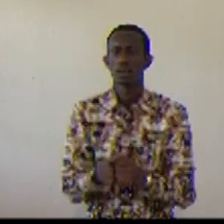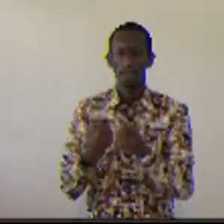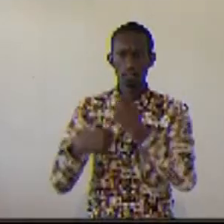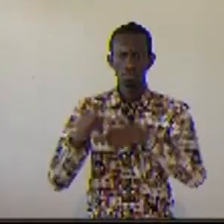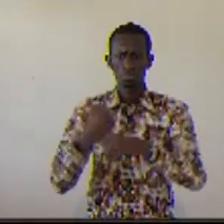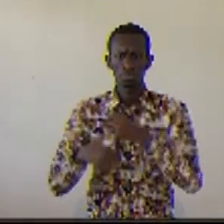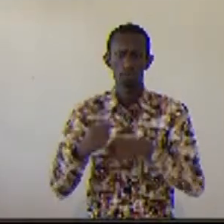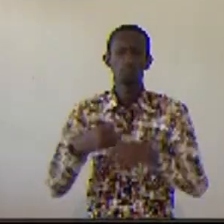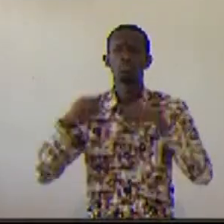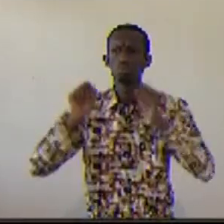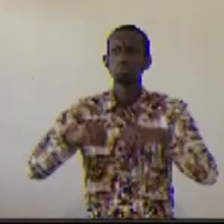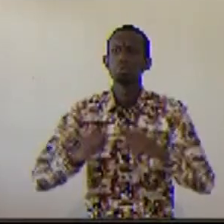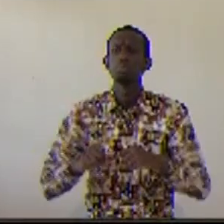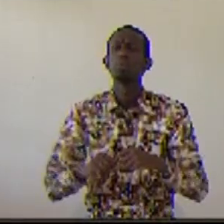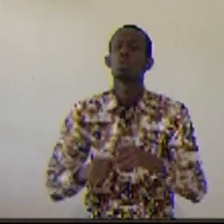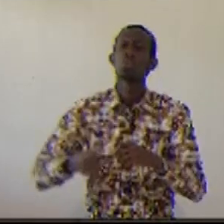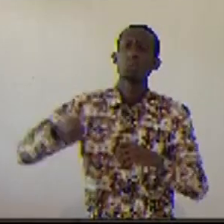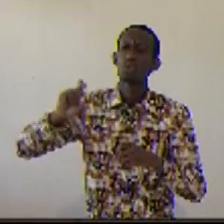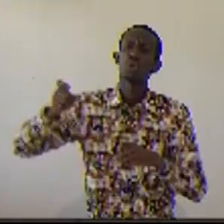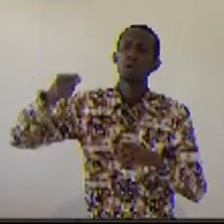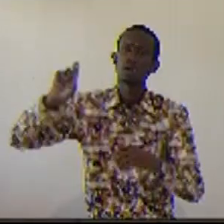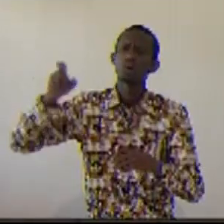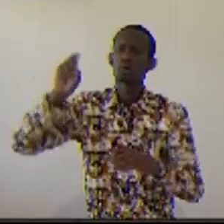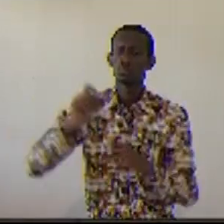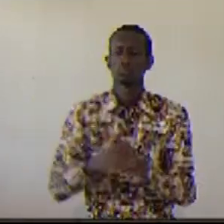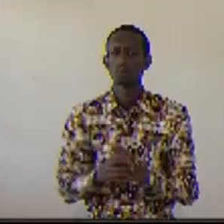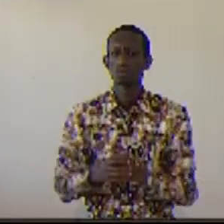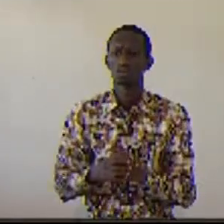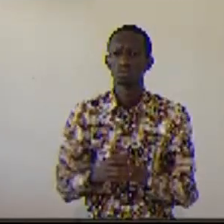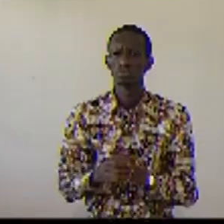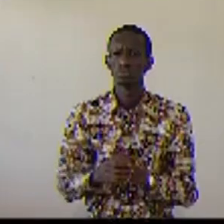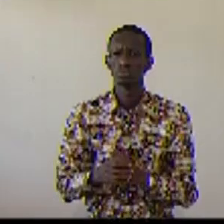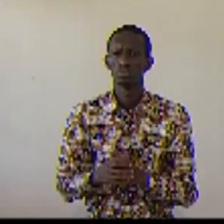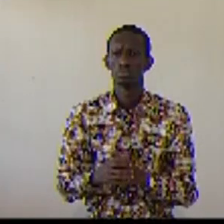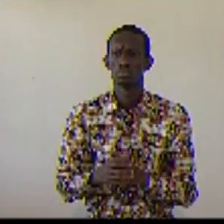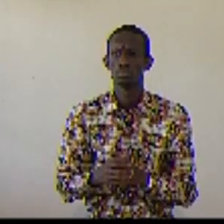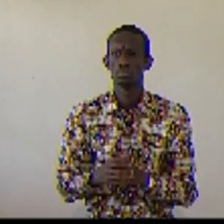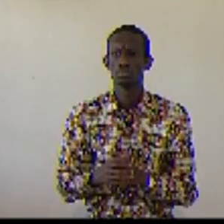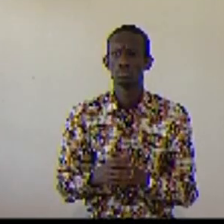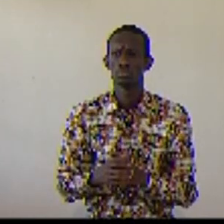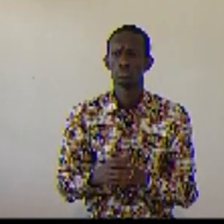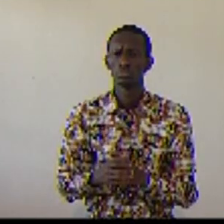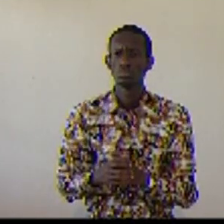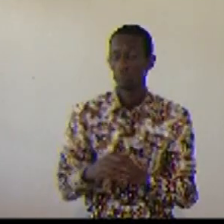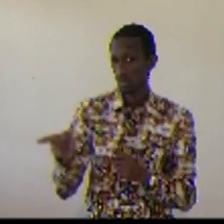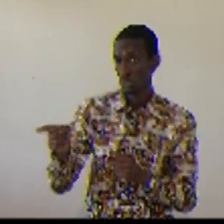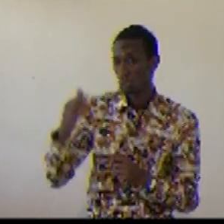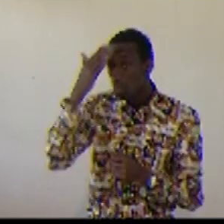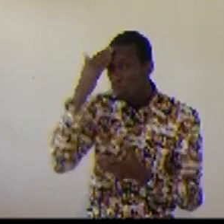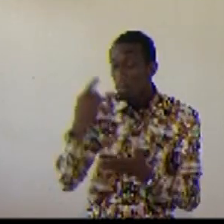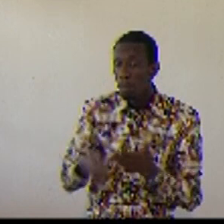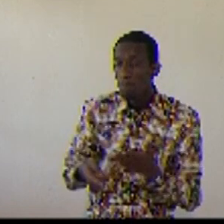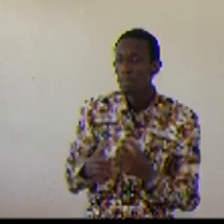applying the effect of the surface area. So that's why the maize flour